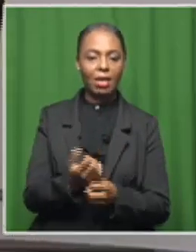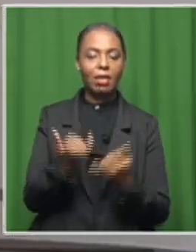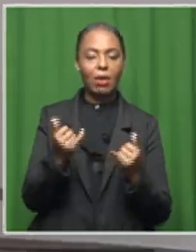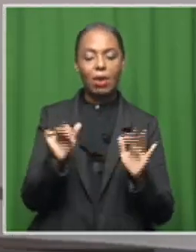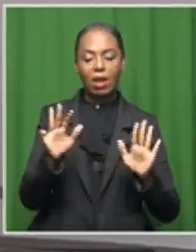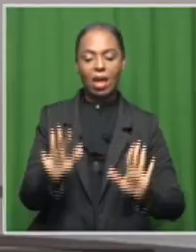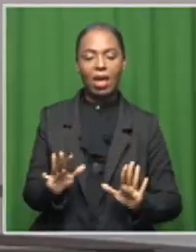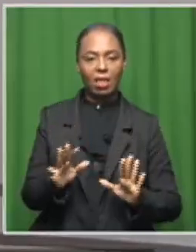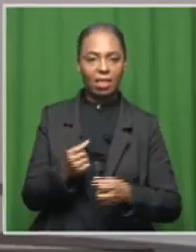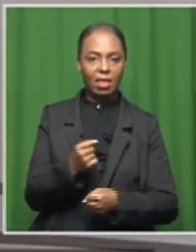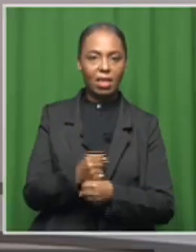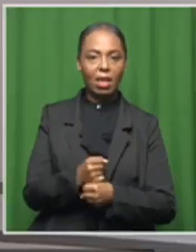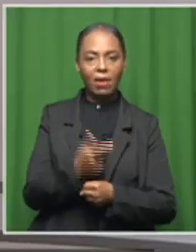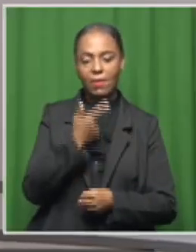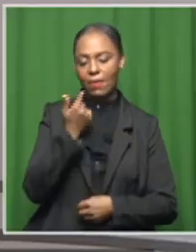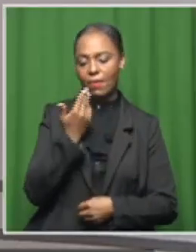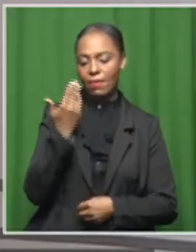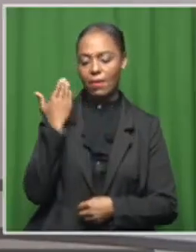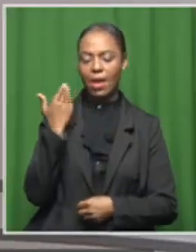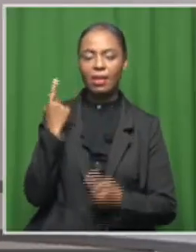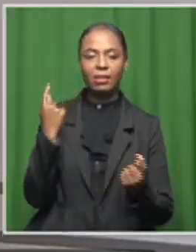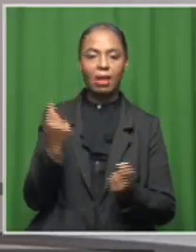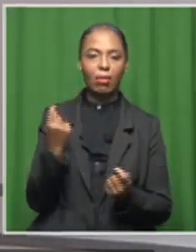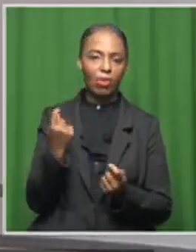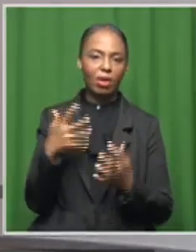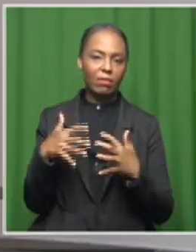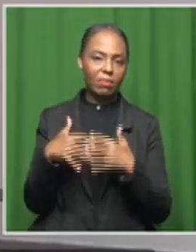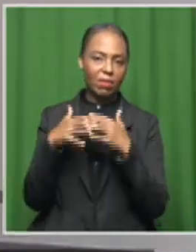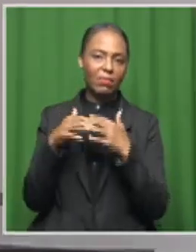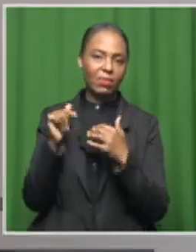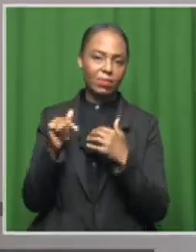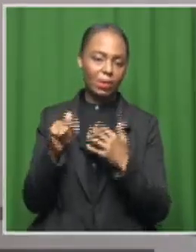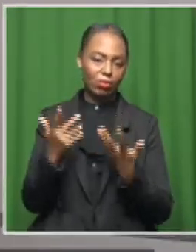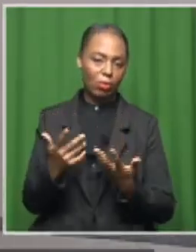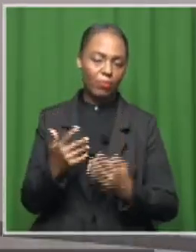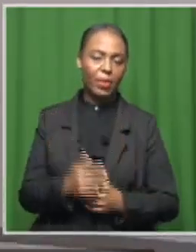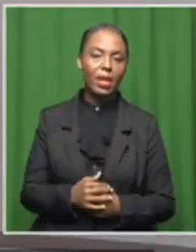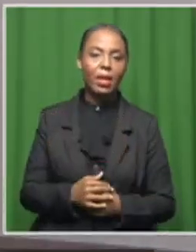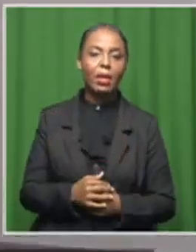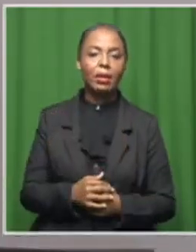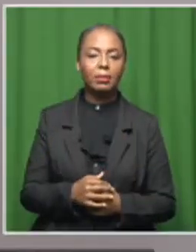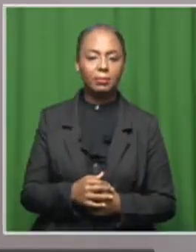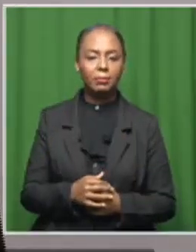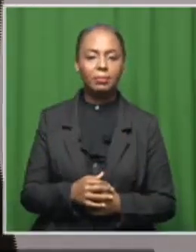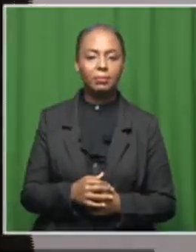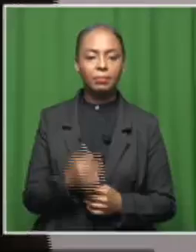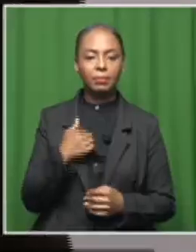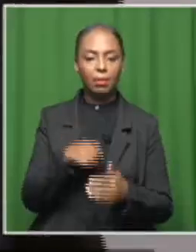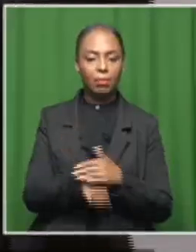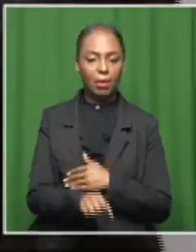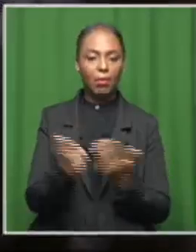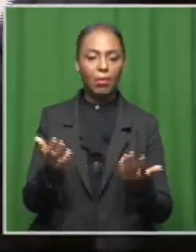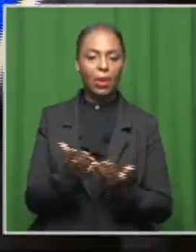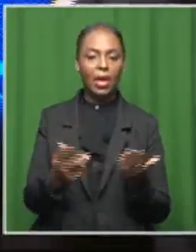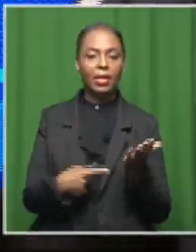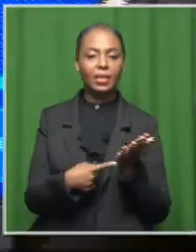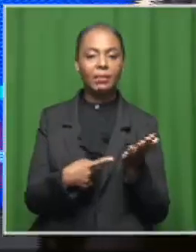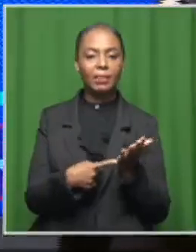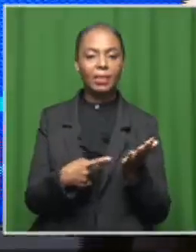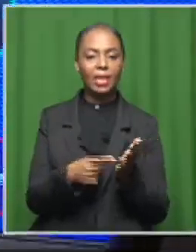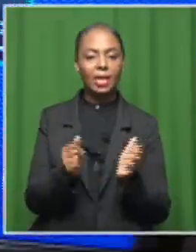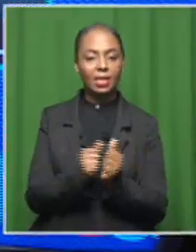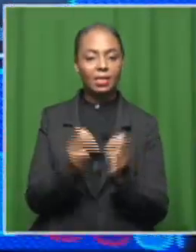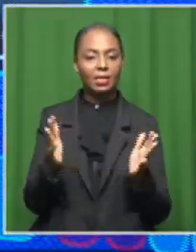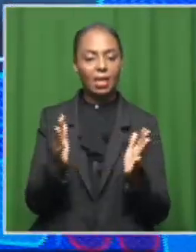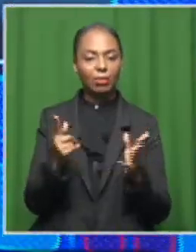days ago. Like you said, a regular person, another random kid from born and bred in Tembisa. Started trading, like I said, 9